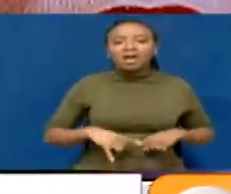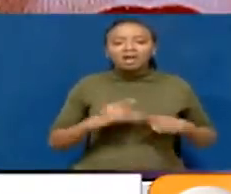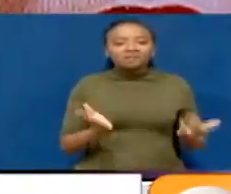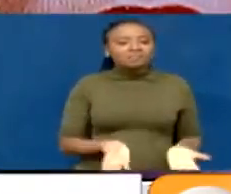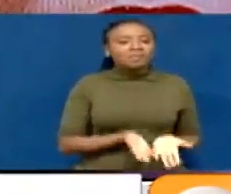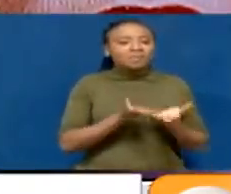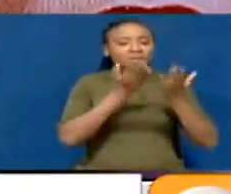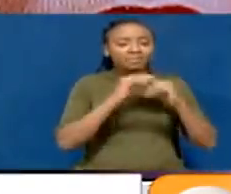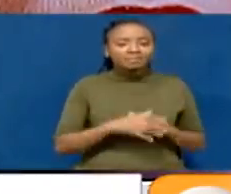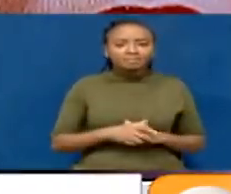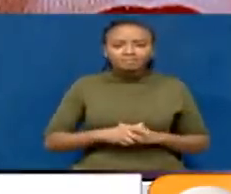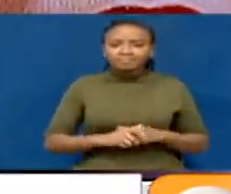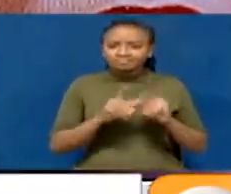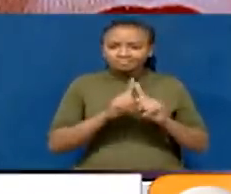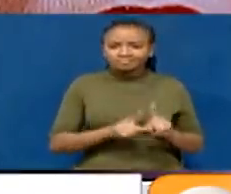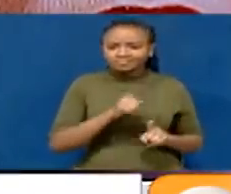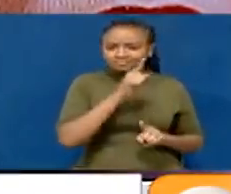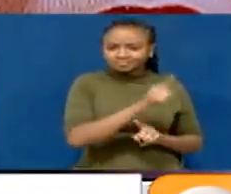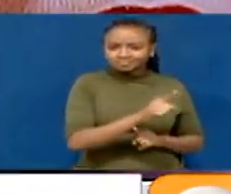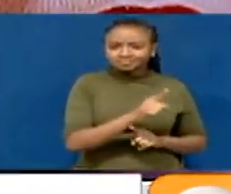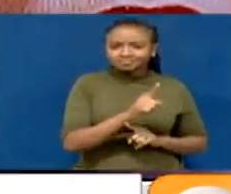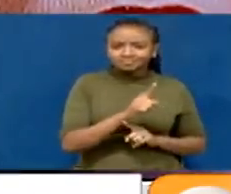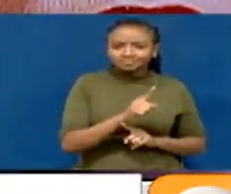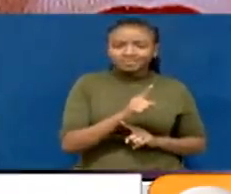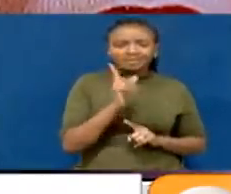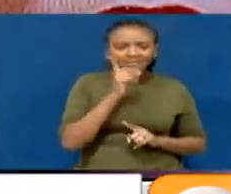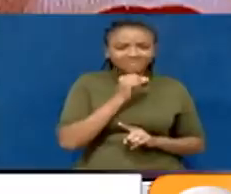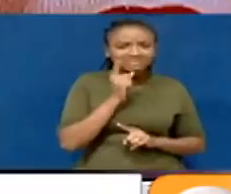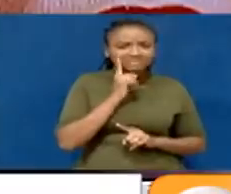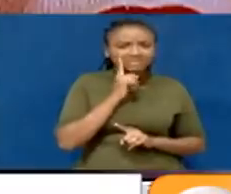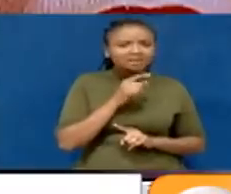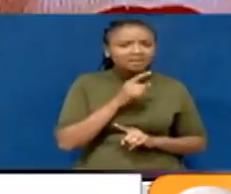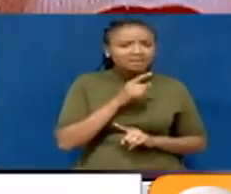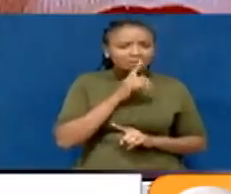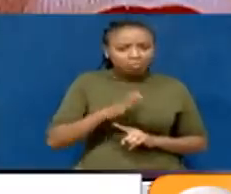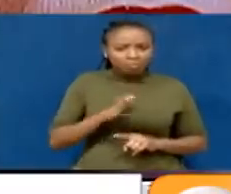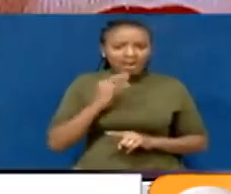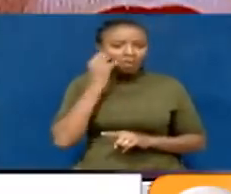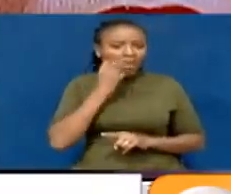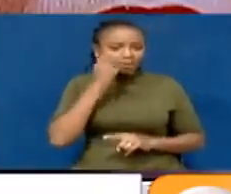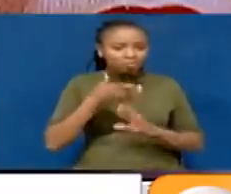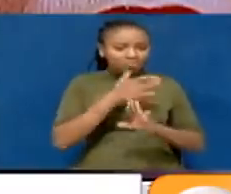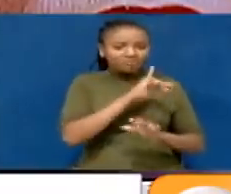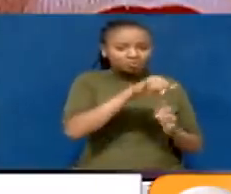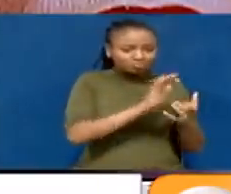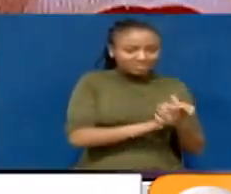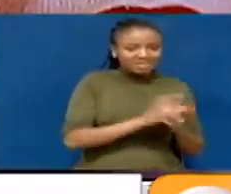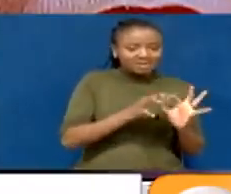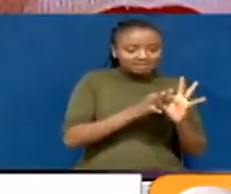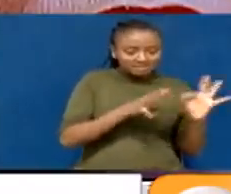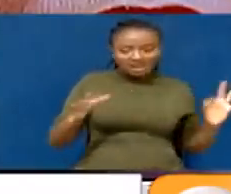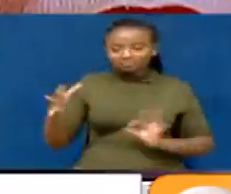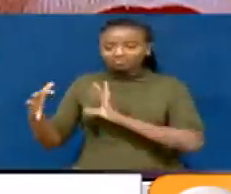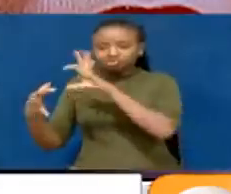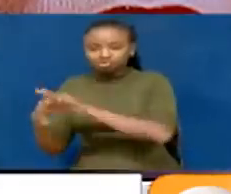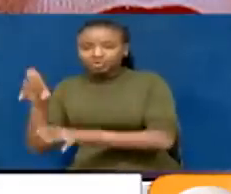Ngirici's woes intensified following the decamping of Anne Waiguru from the Jubilee Party to the United Democratic Alliance,